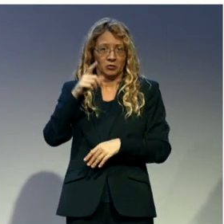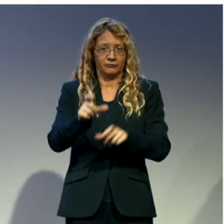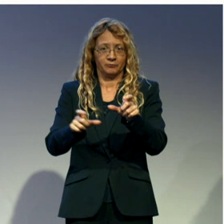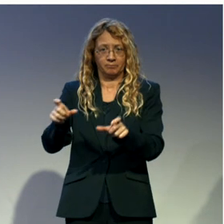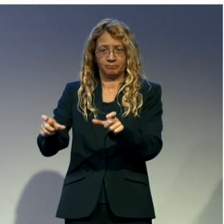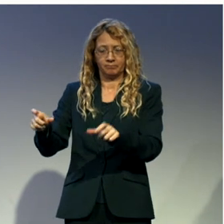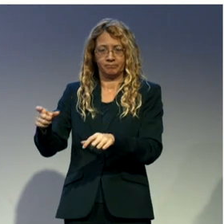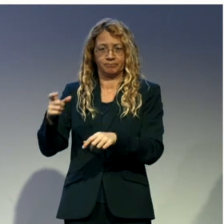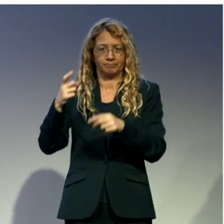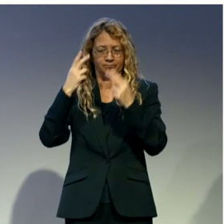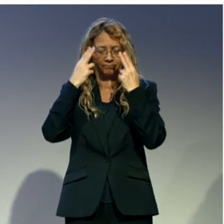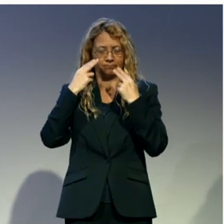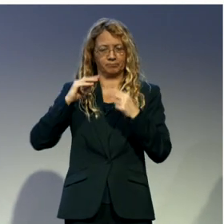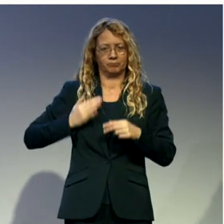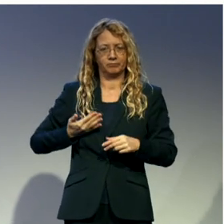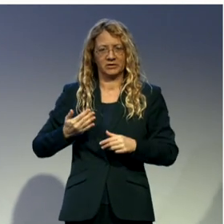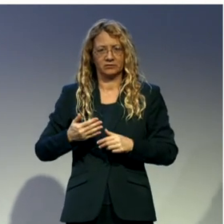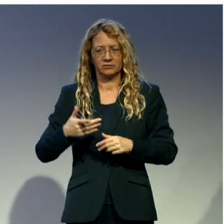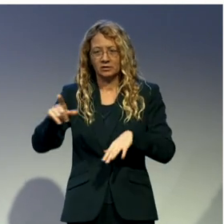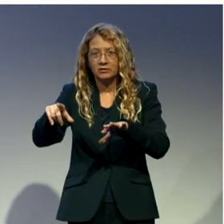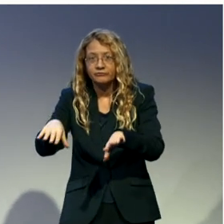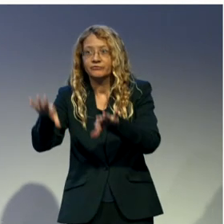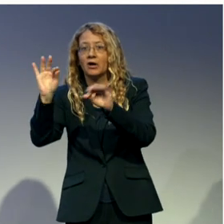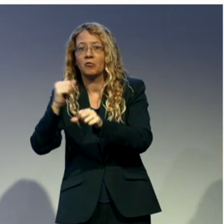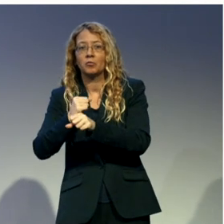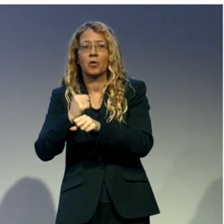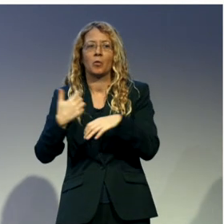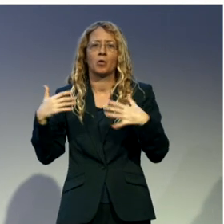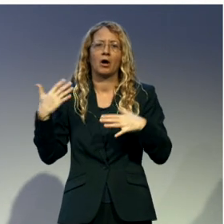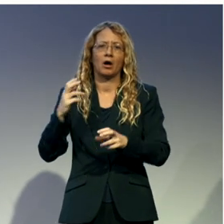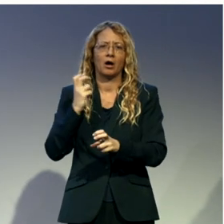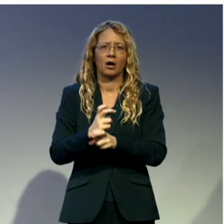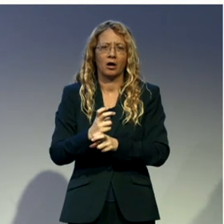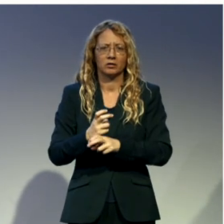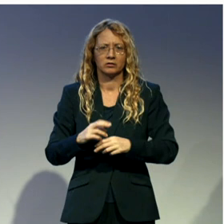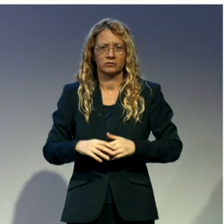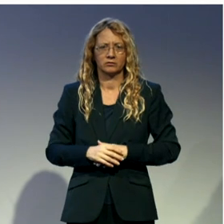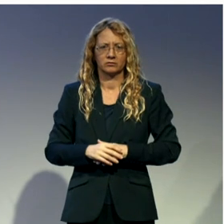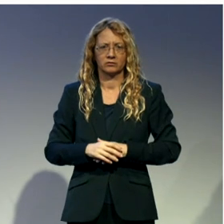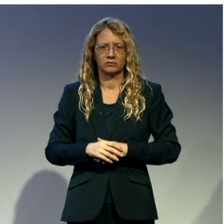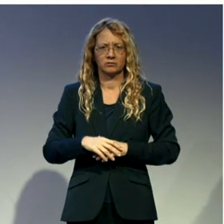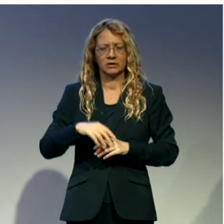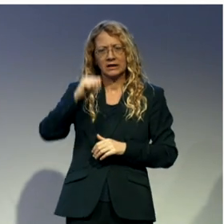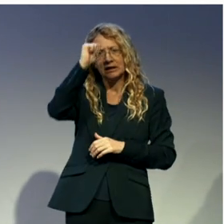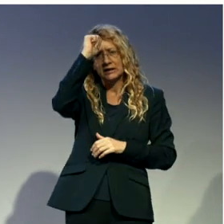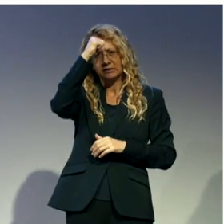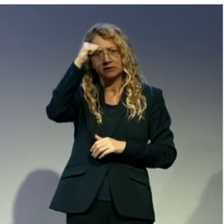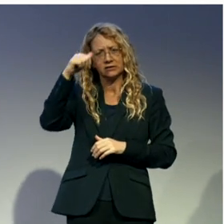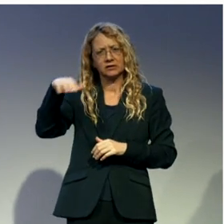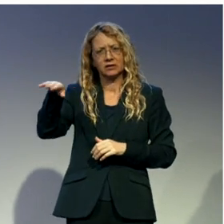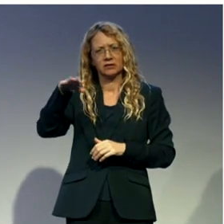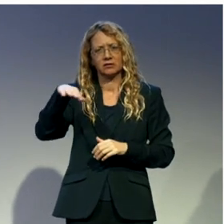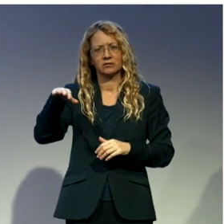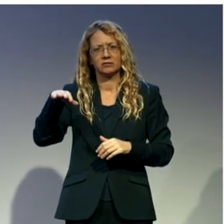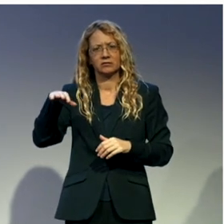face of the unsafe civil environment, as we keep hearing about India. They face neglect, they face